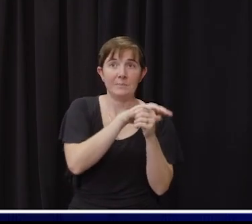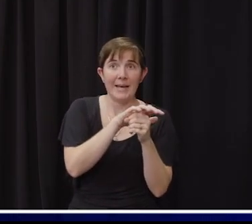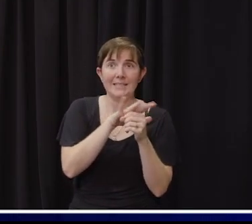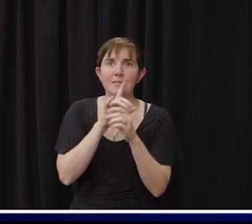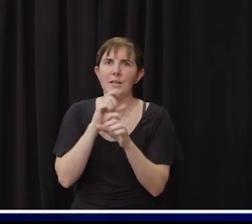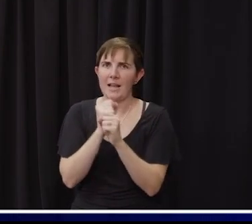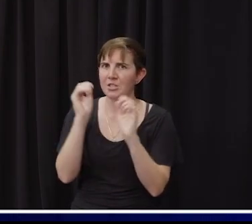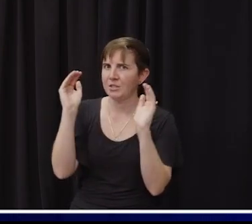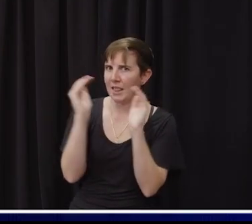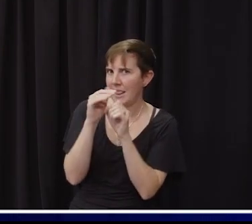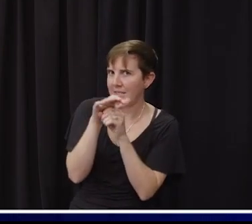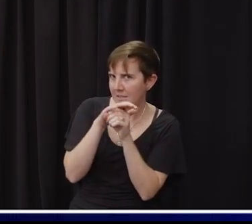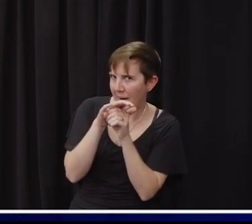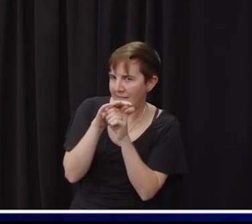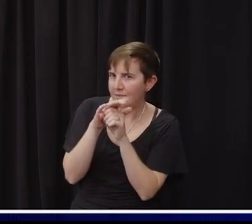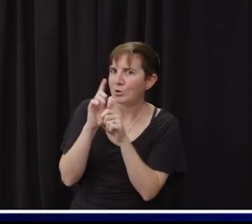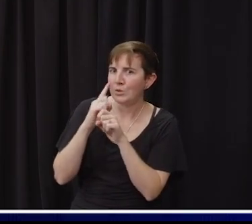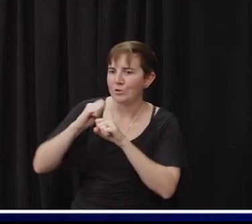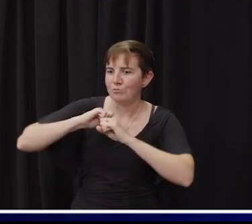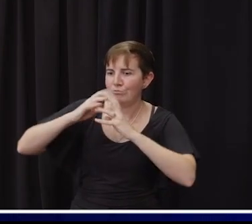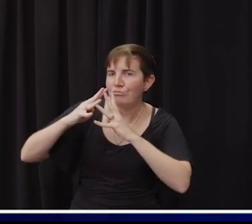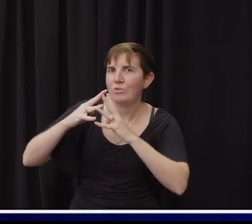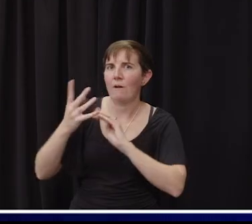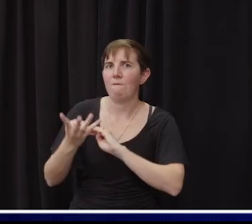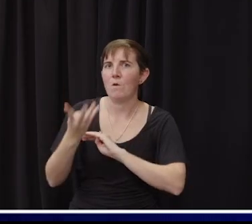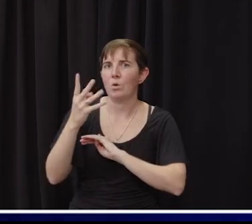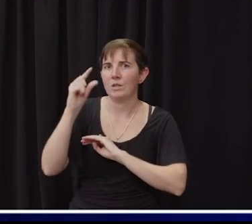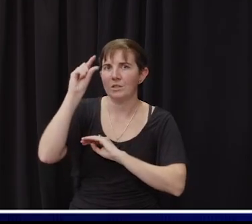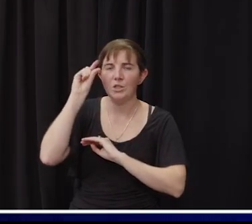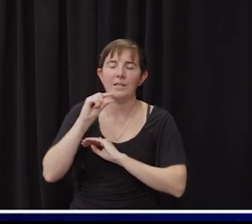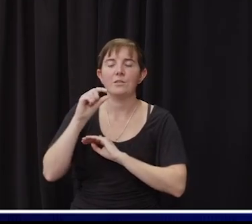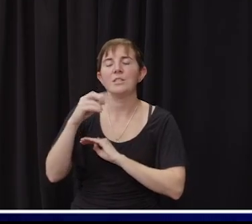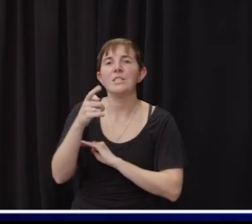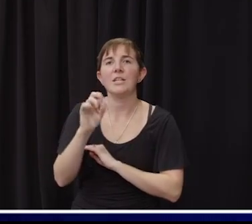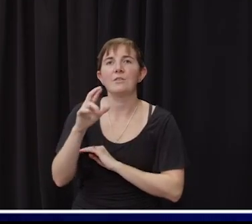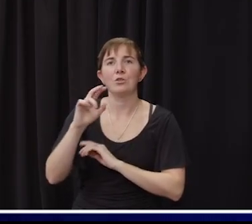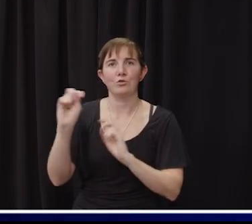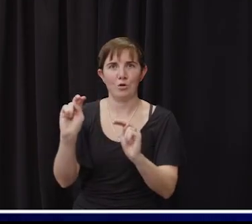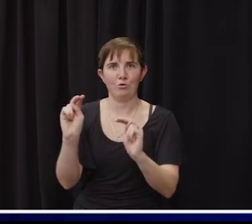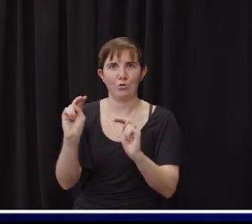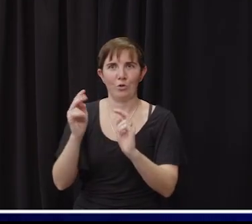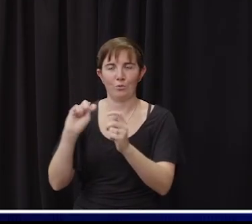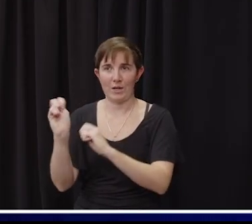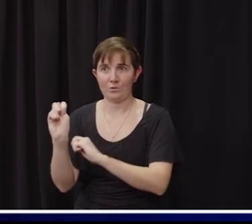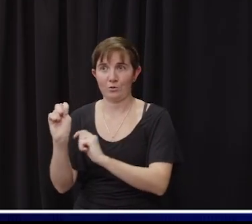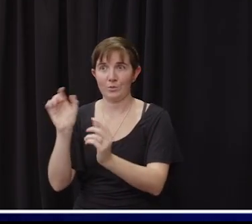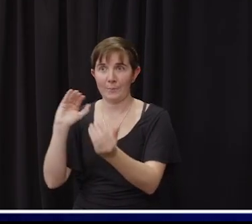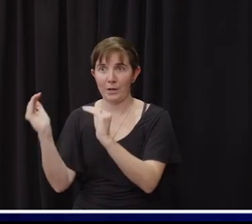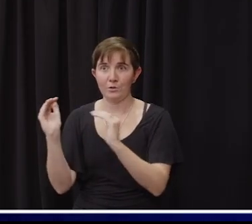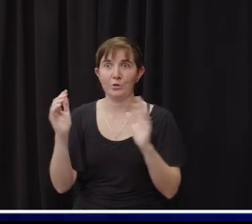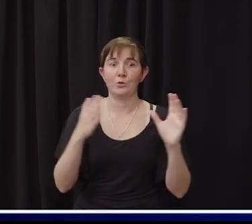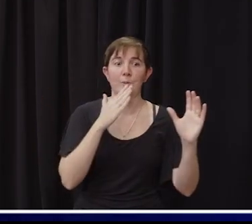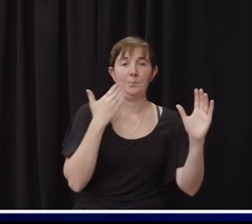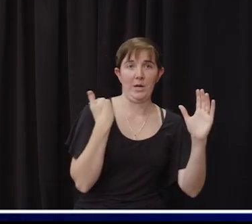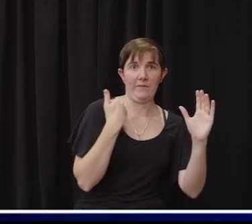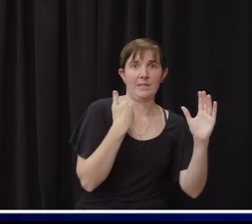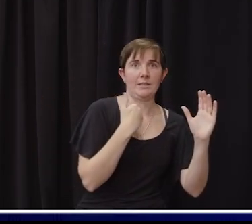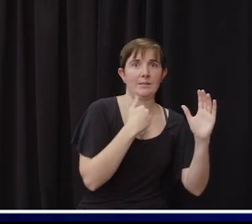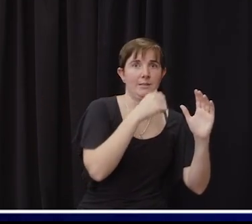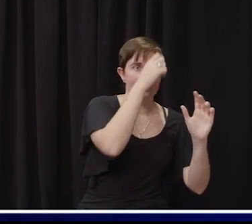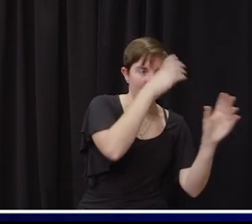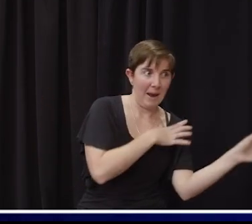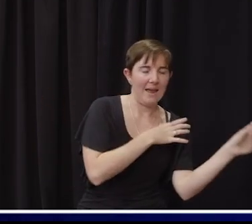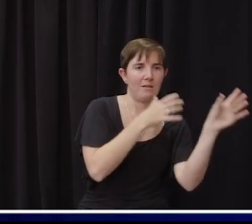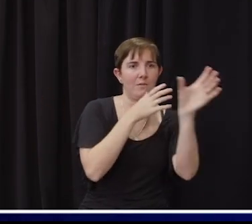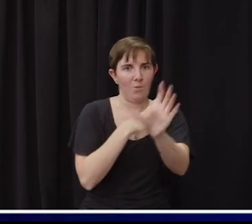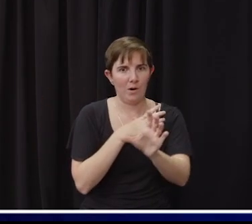less space, was used to create 4 gender-neutral restrooms versus the 2 men and women's restrooms,